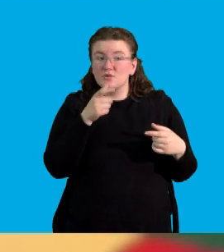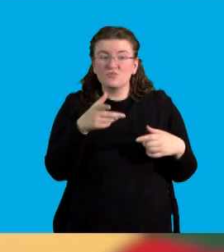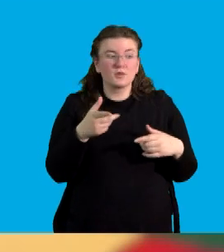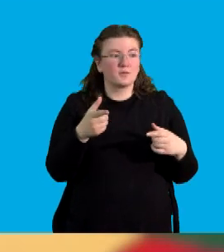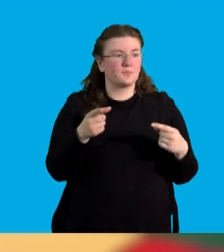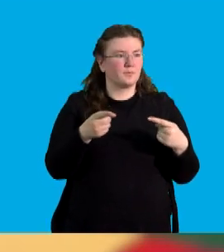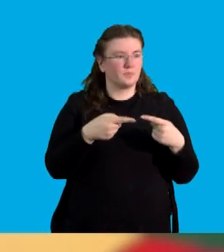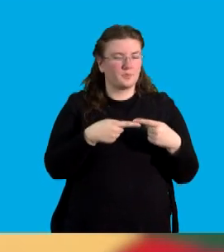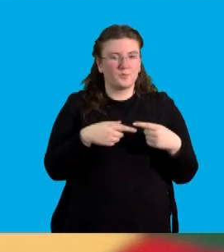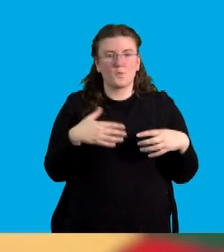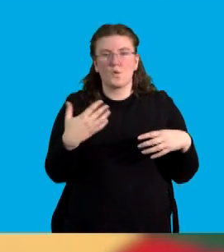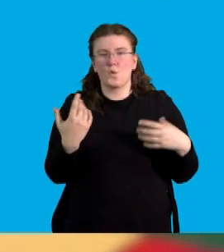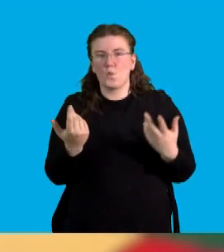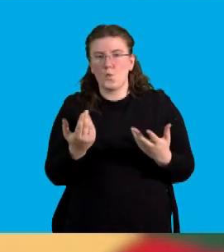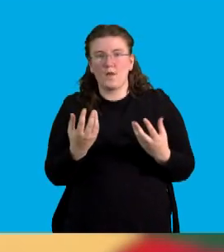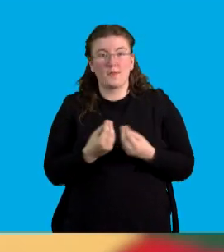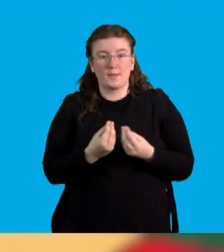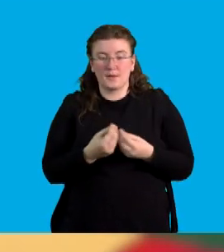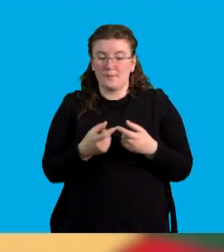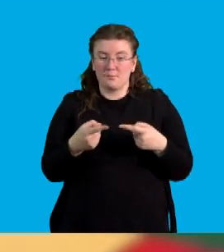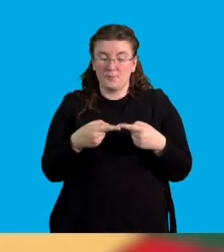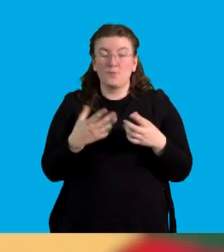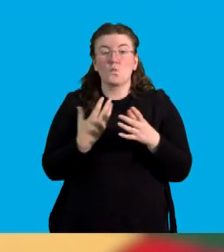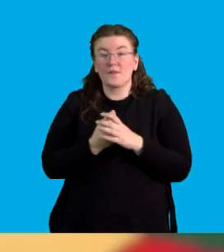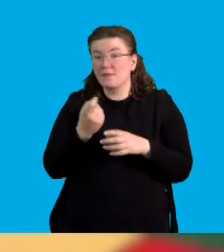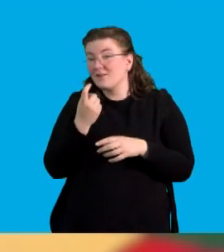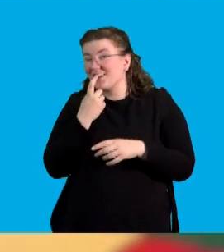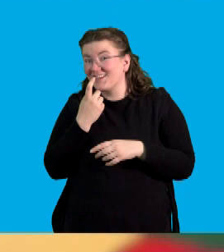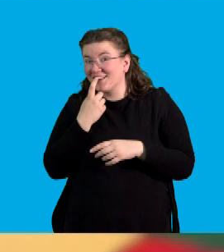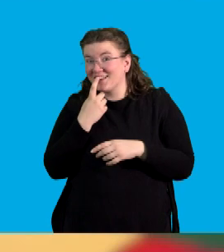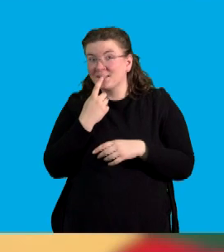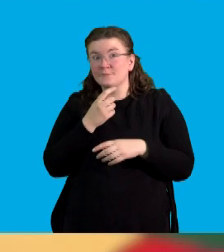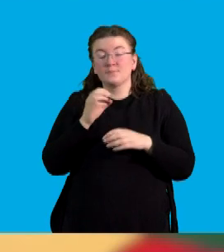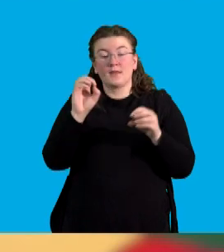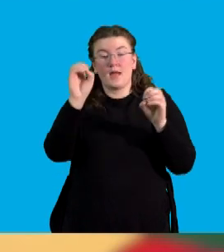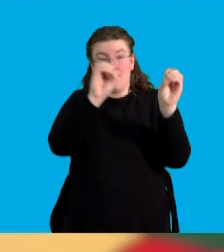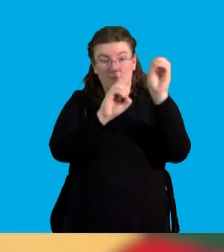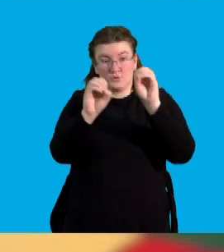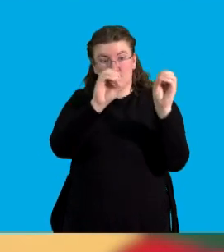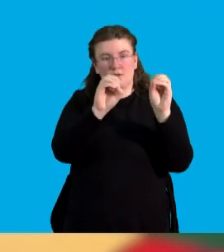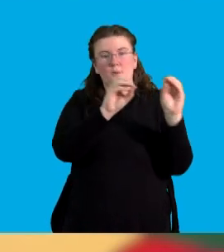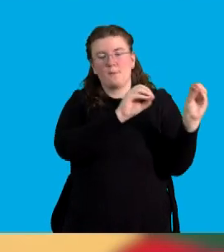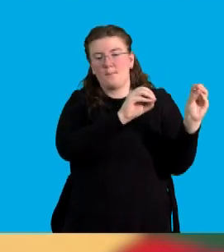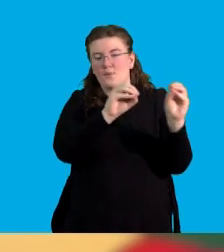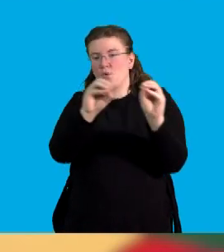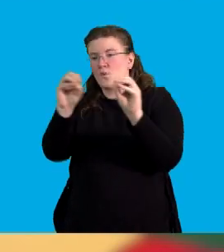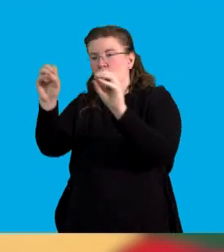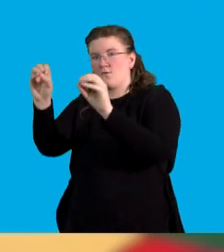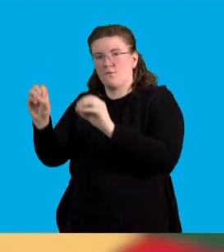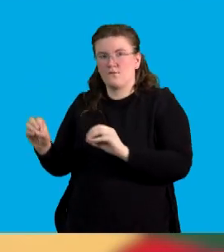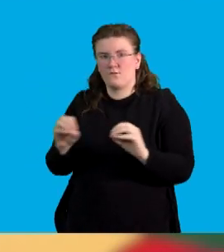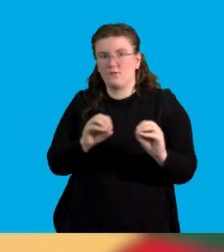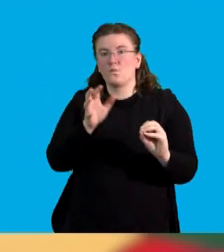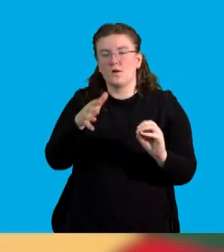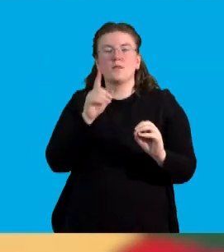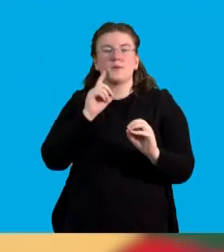a battery or a cell in that particular metal, then the electrons will start moving in the same direction, going